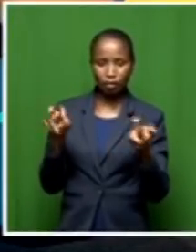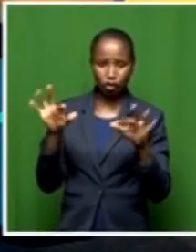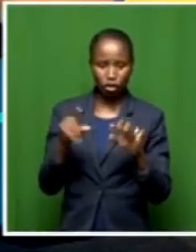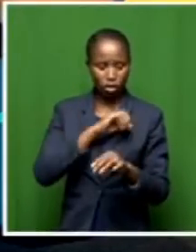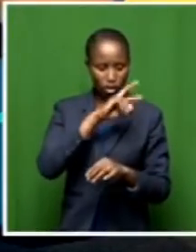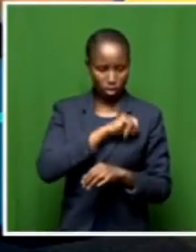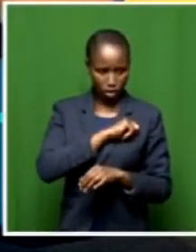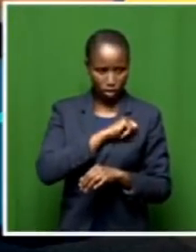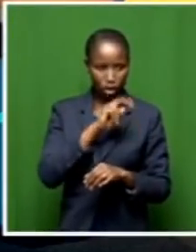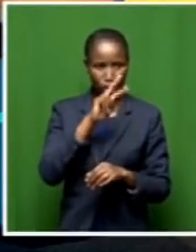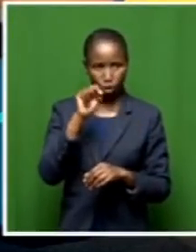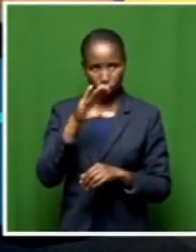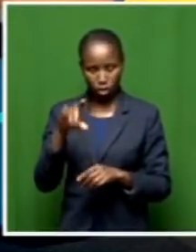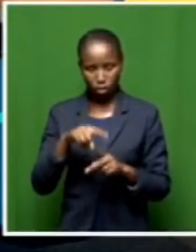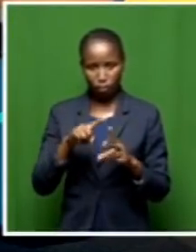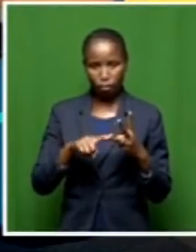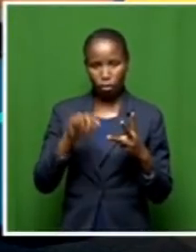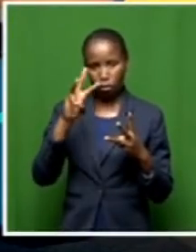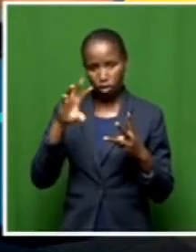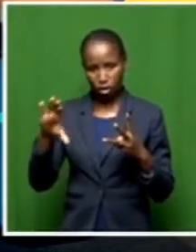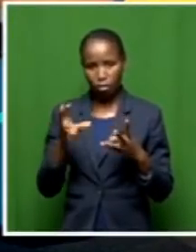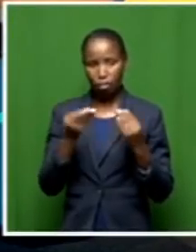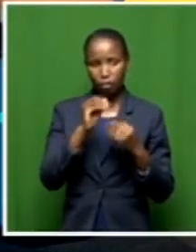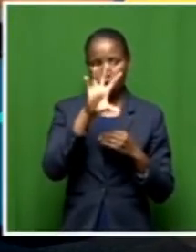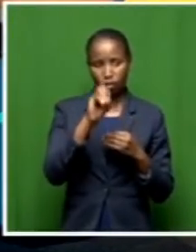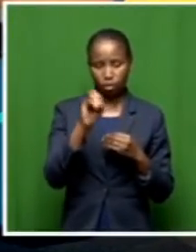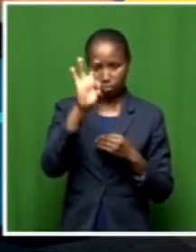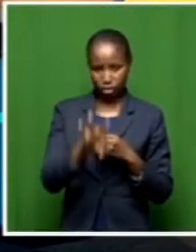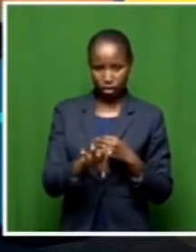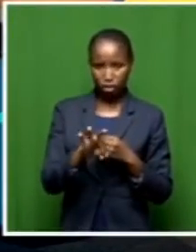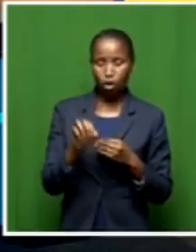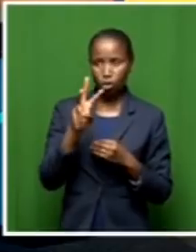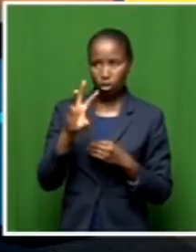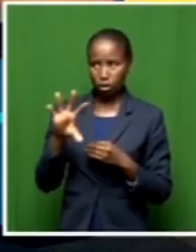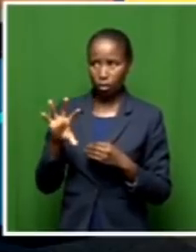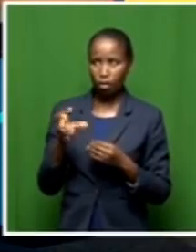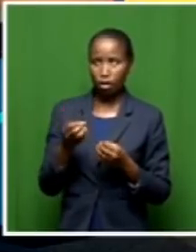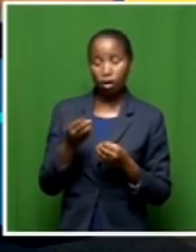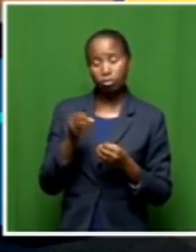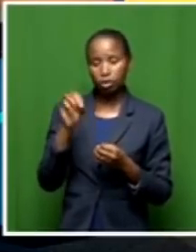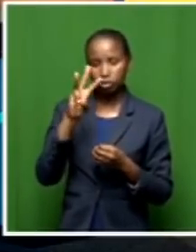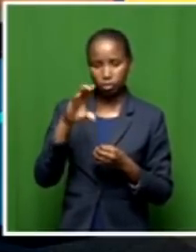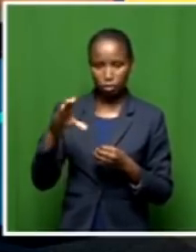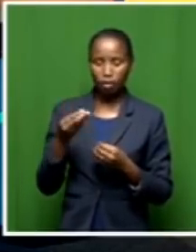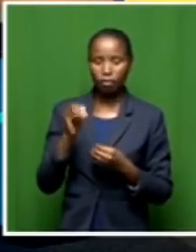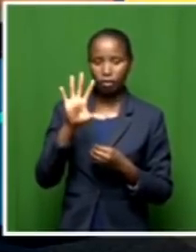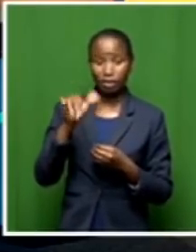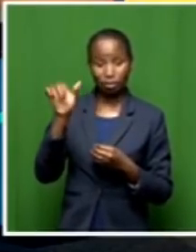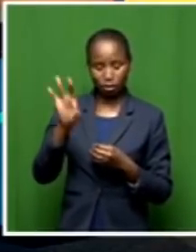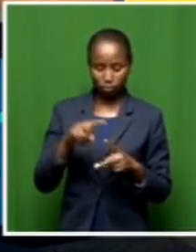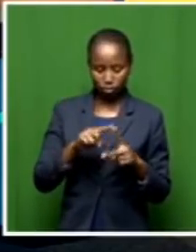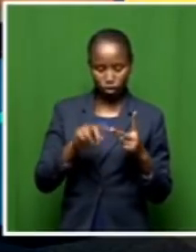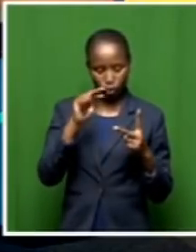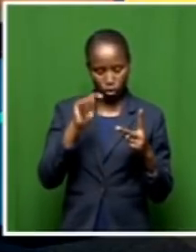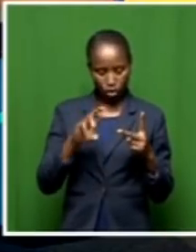at 50%. Yeah. So Western Cape, I think, is at 56%, and Northern Cape at 50%. I'm just trying to